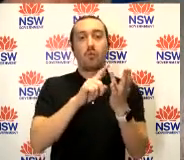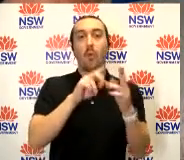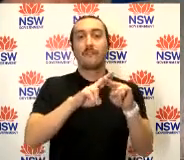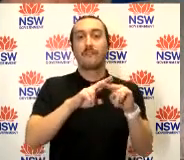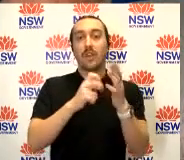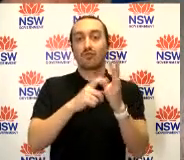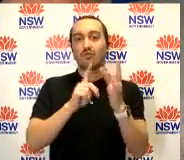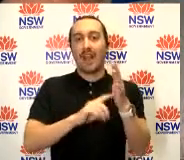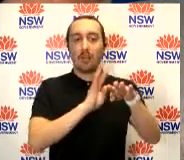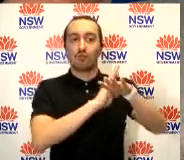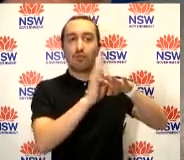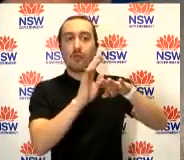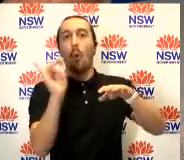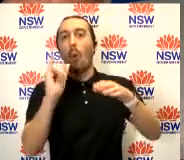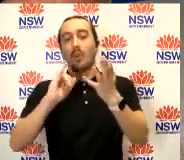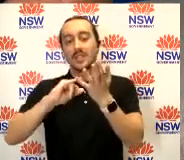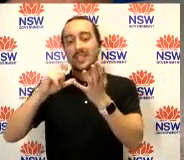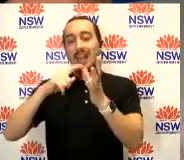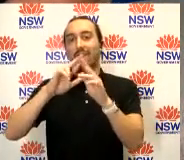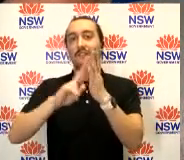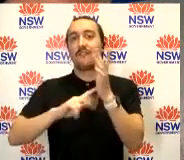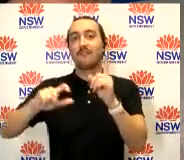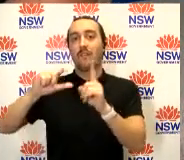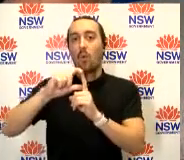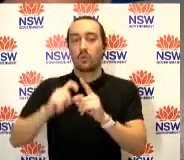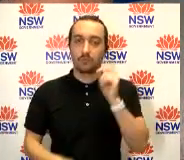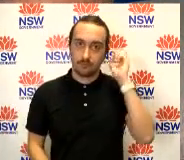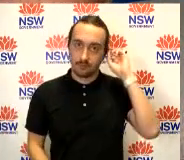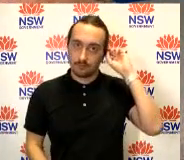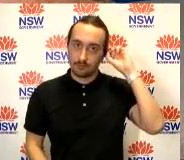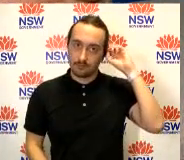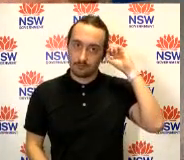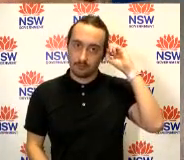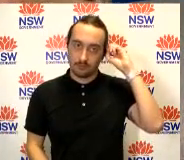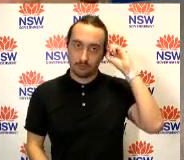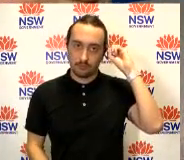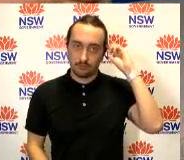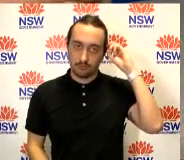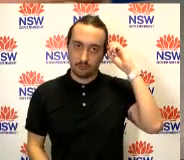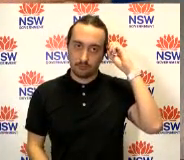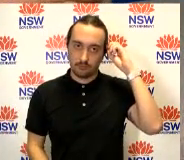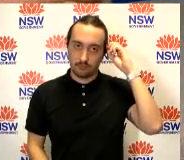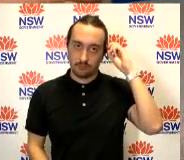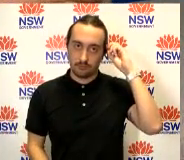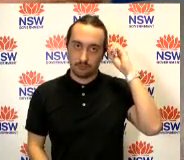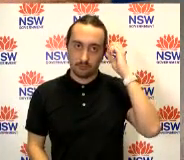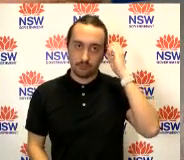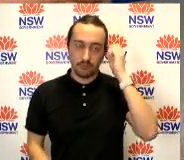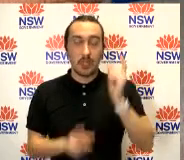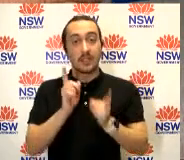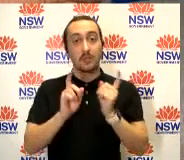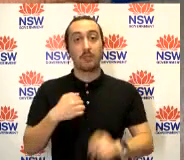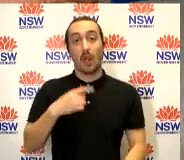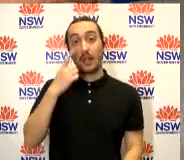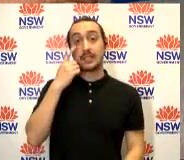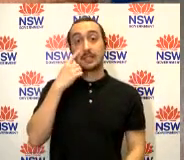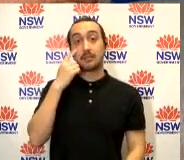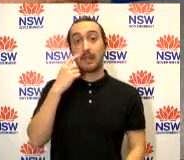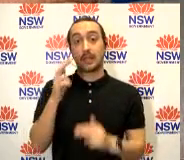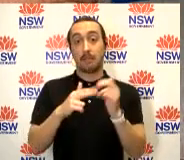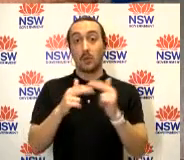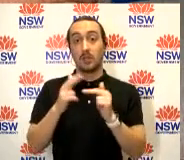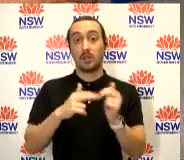found in practical aspect with the inspections that often they'll have the harnesses, but when you ask them to